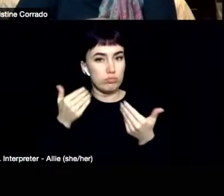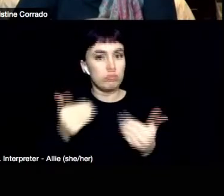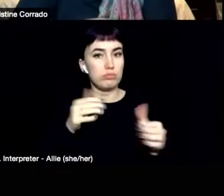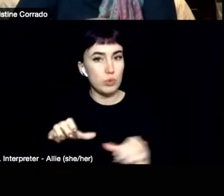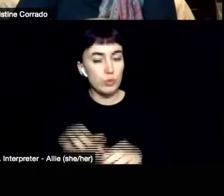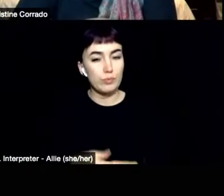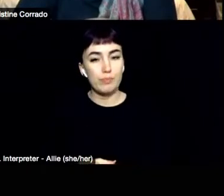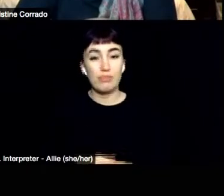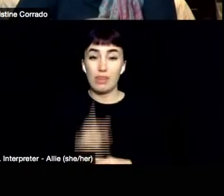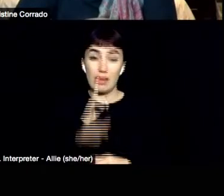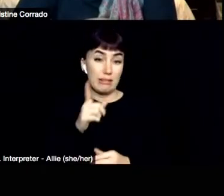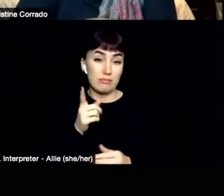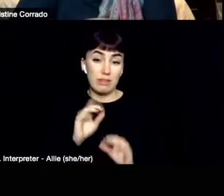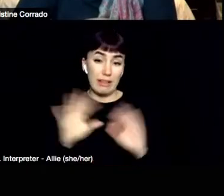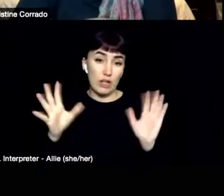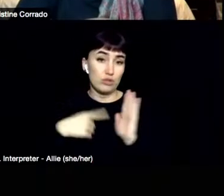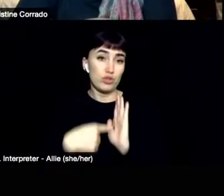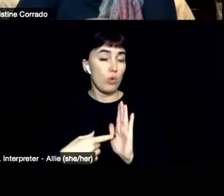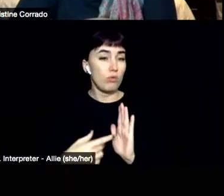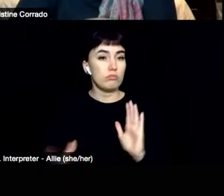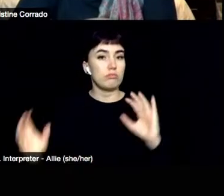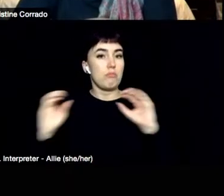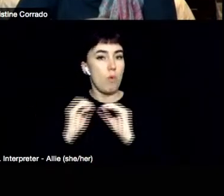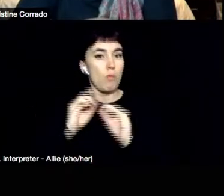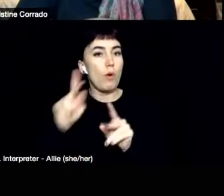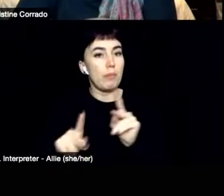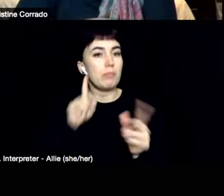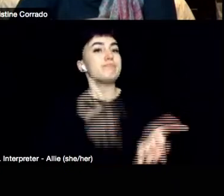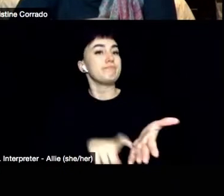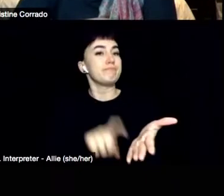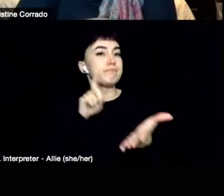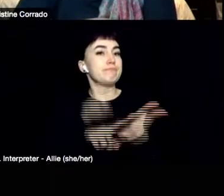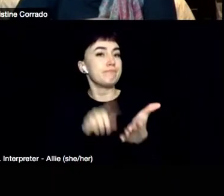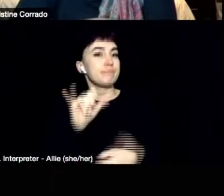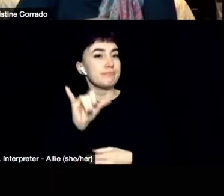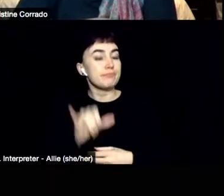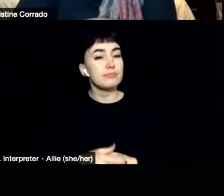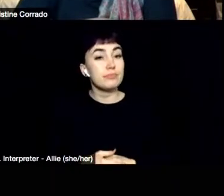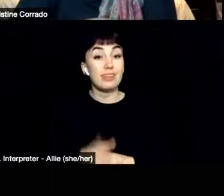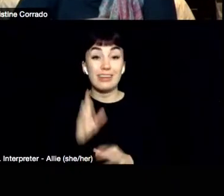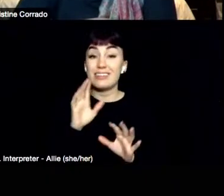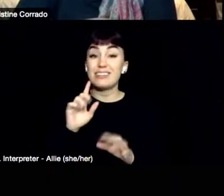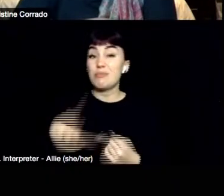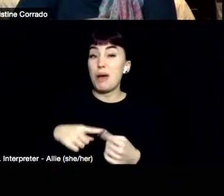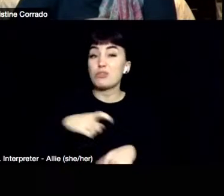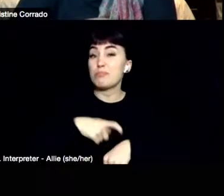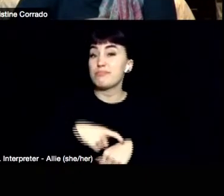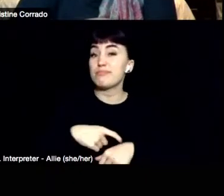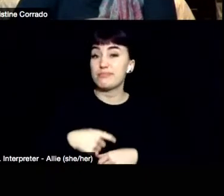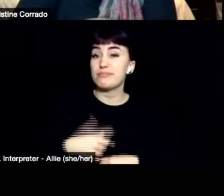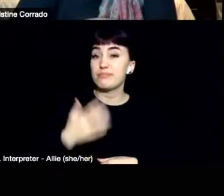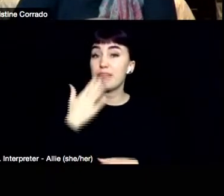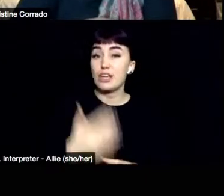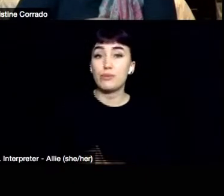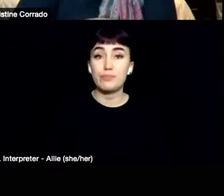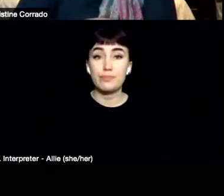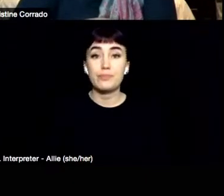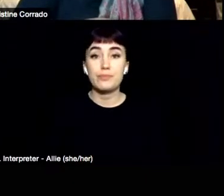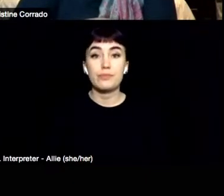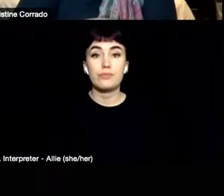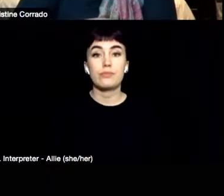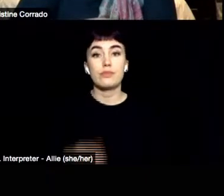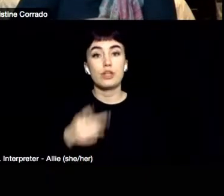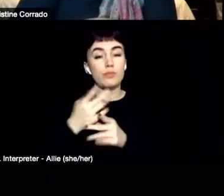And it just shows. And more people are recognizing it. And it's about time. Thank you. Thank you, Mr.